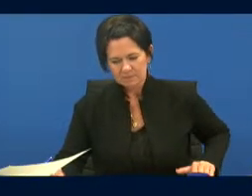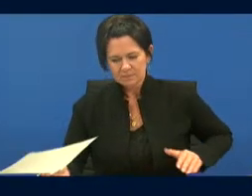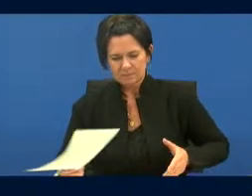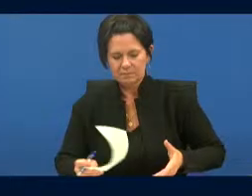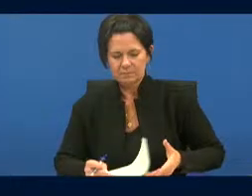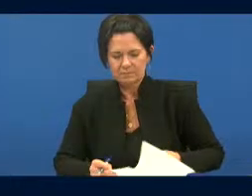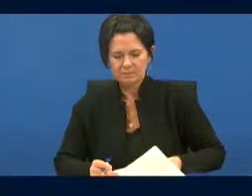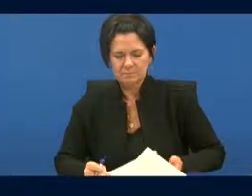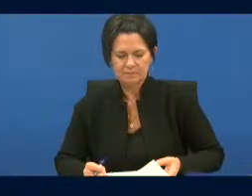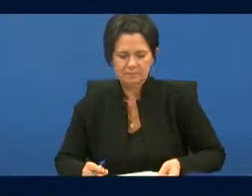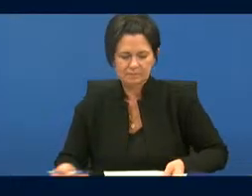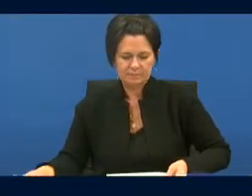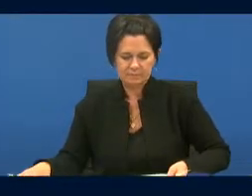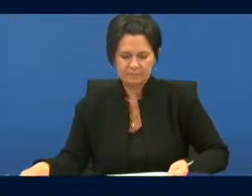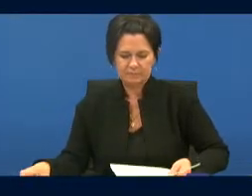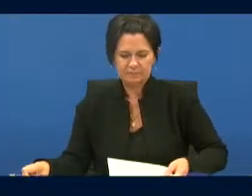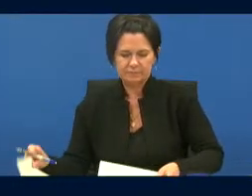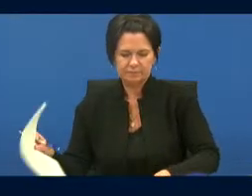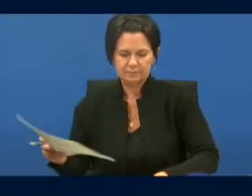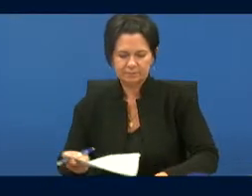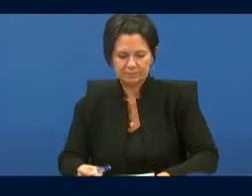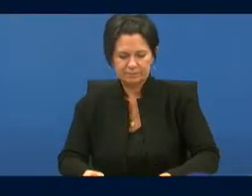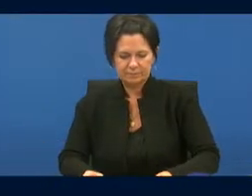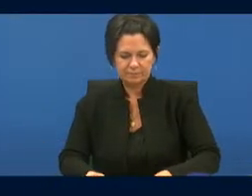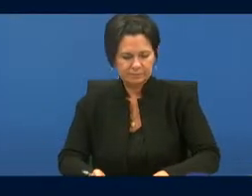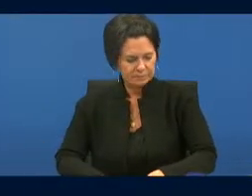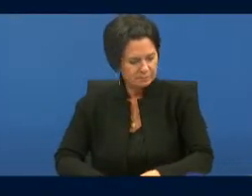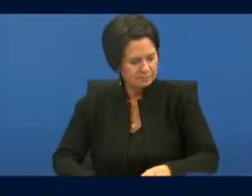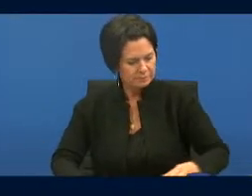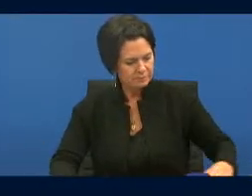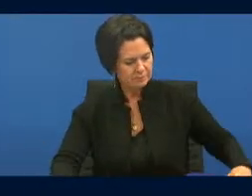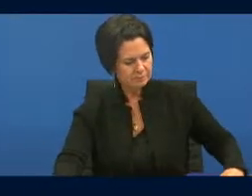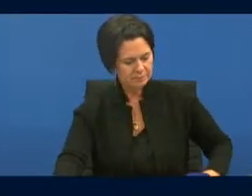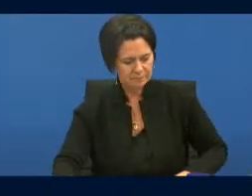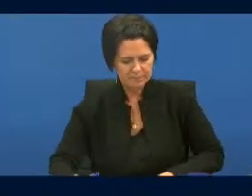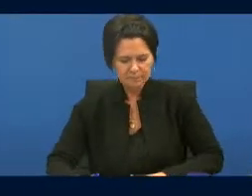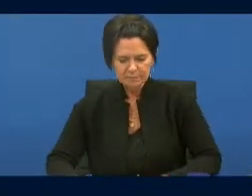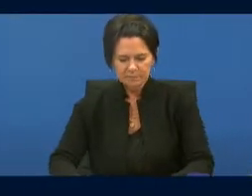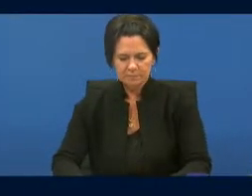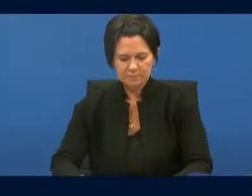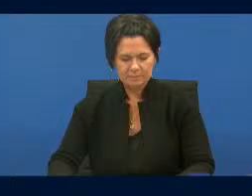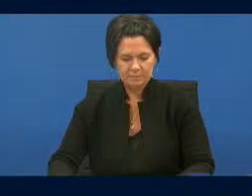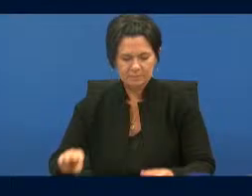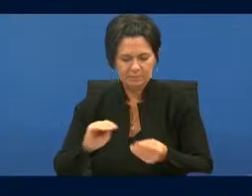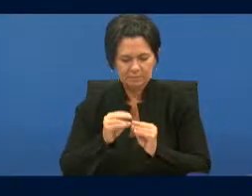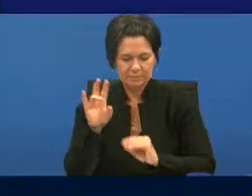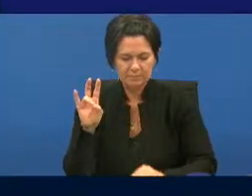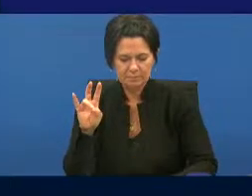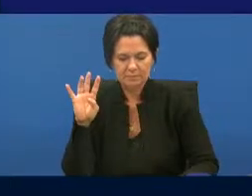Motion carries. Motion carries. Item 74, accepting the recommendation.